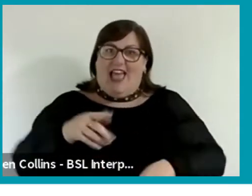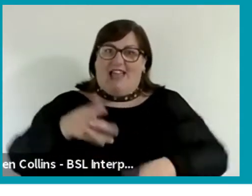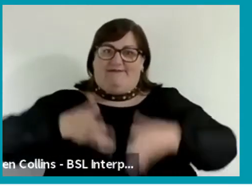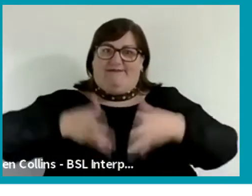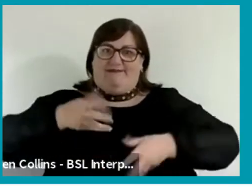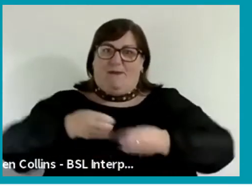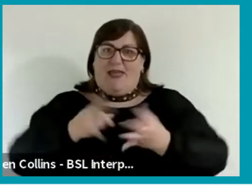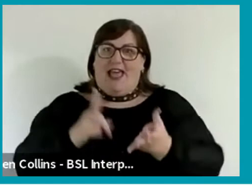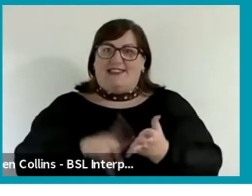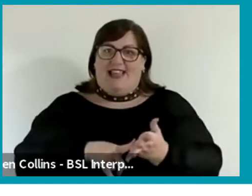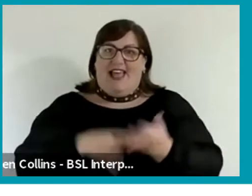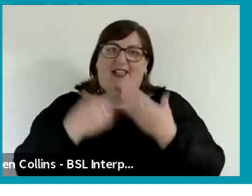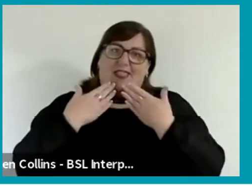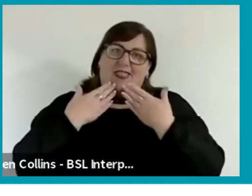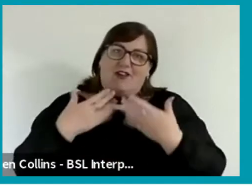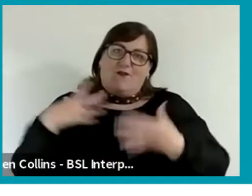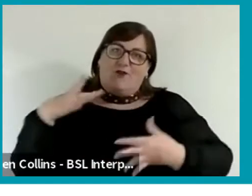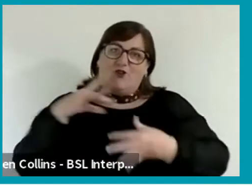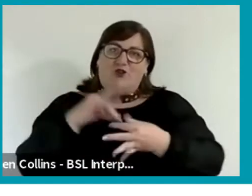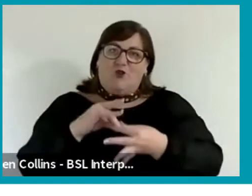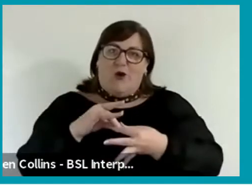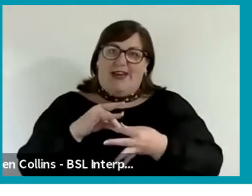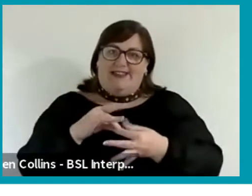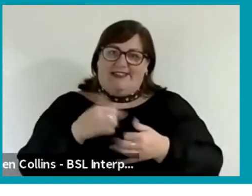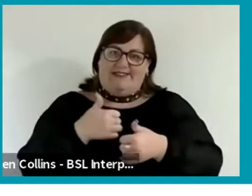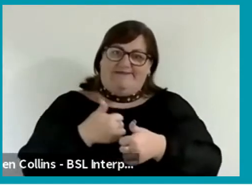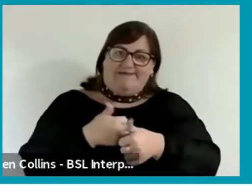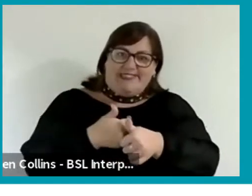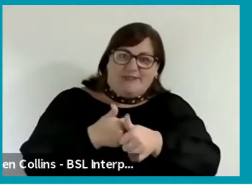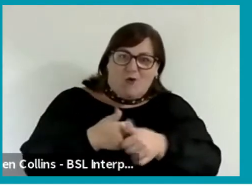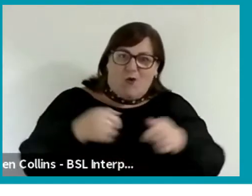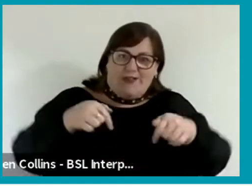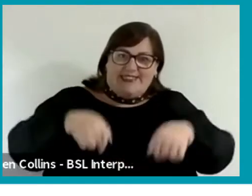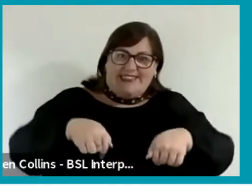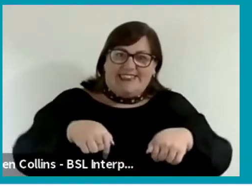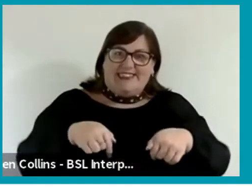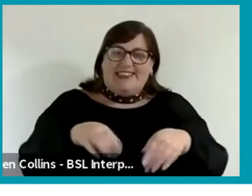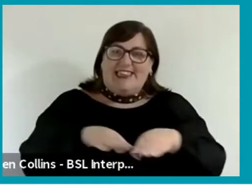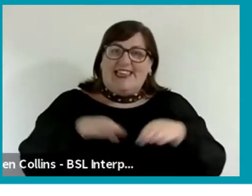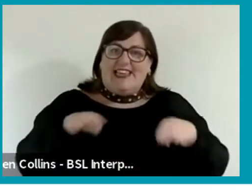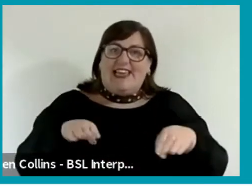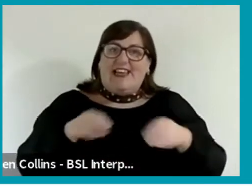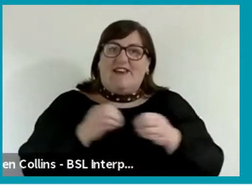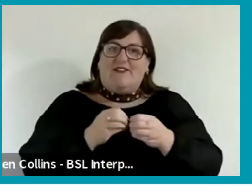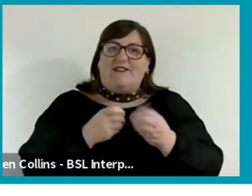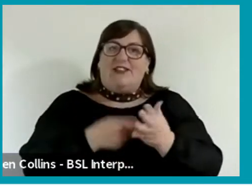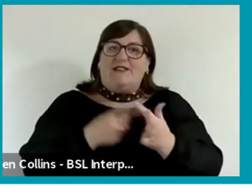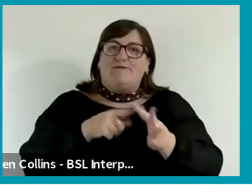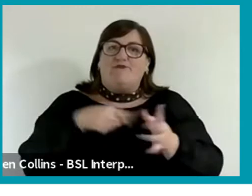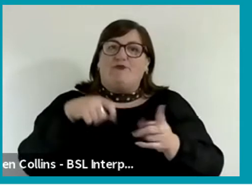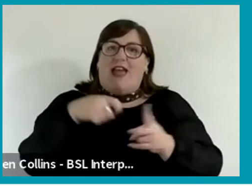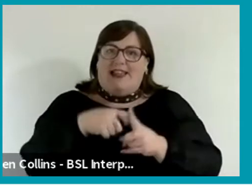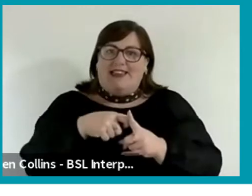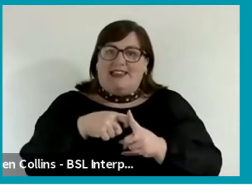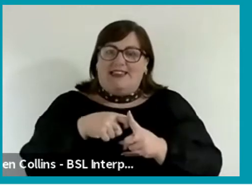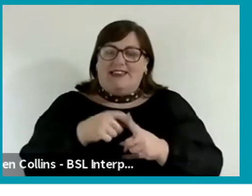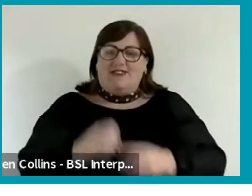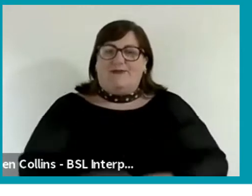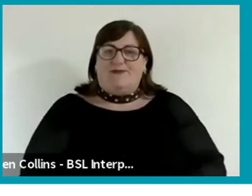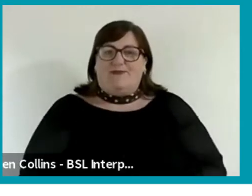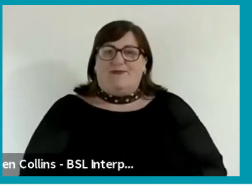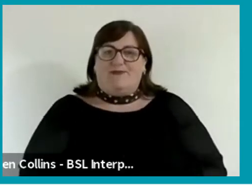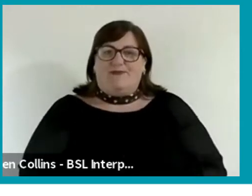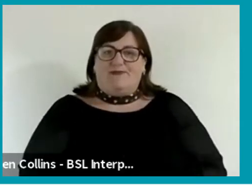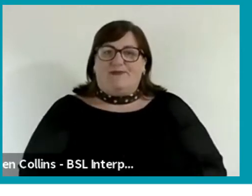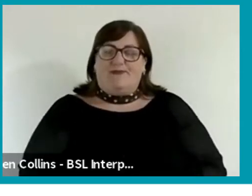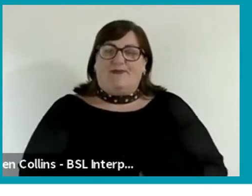support is always very helpful to us here at Evenbreak. Just a couple of things before we get started. There will be the option